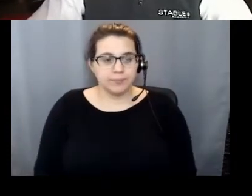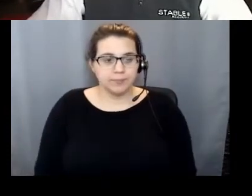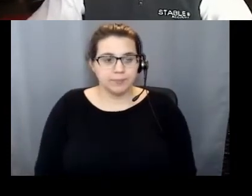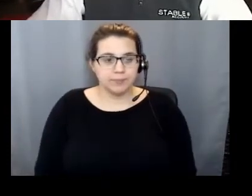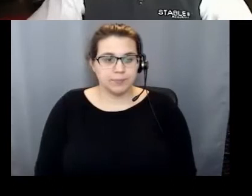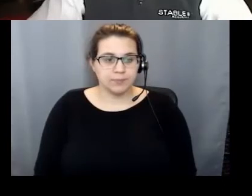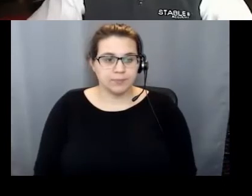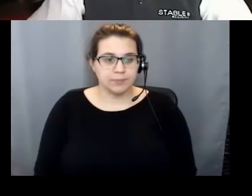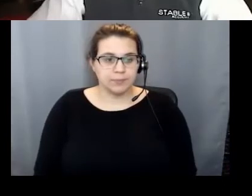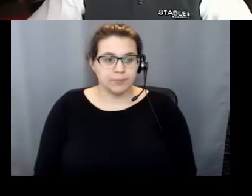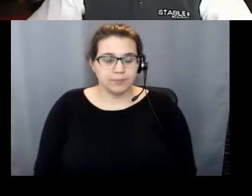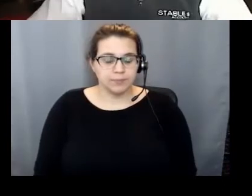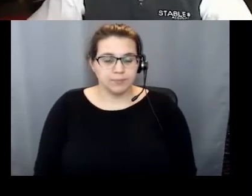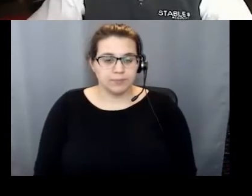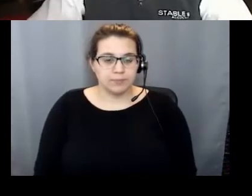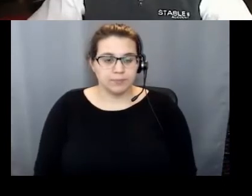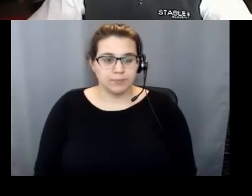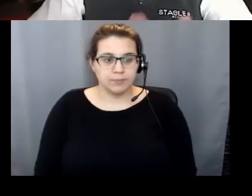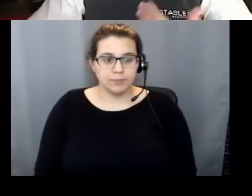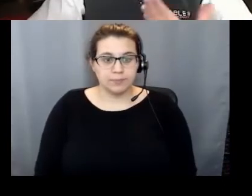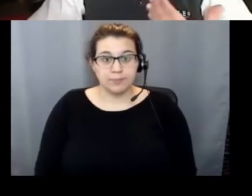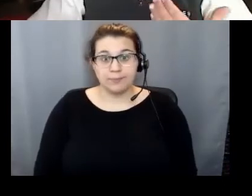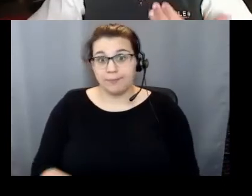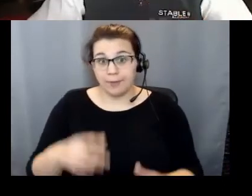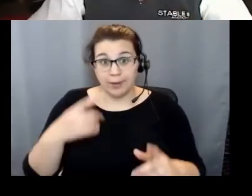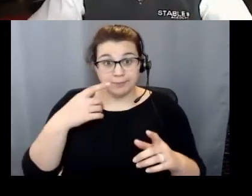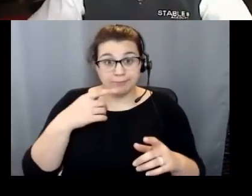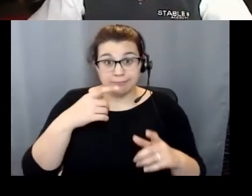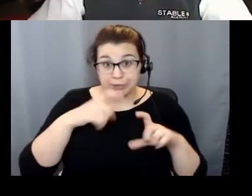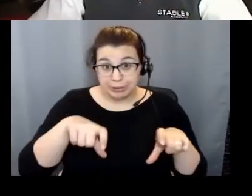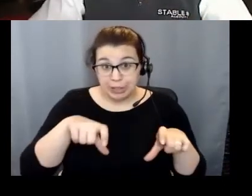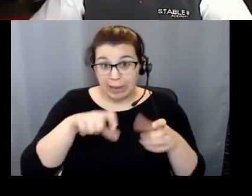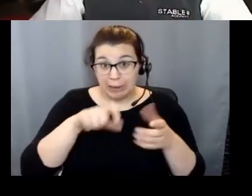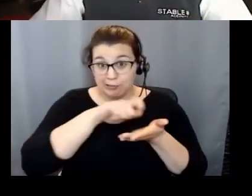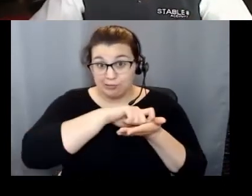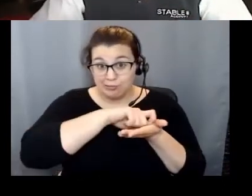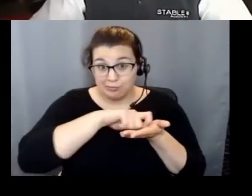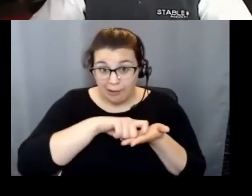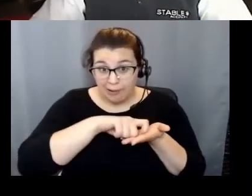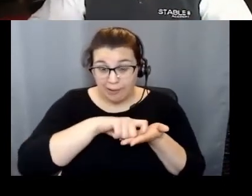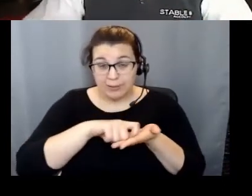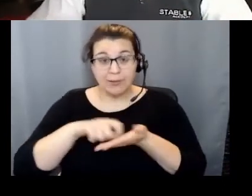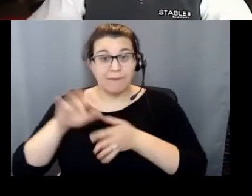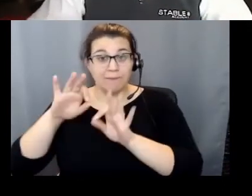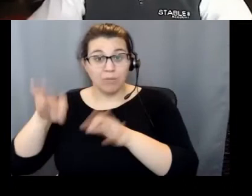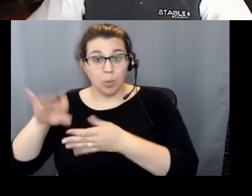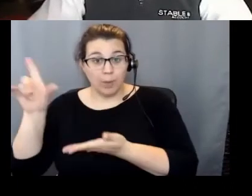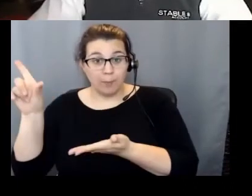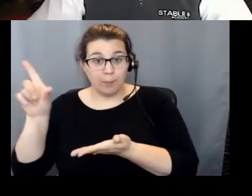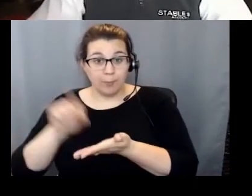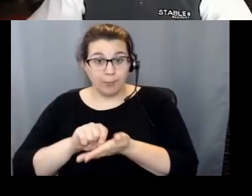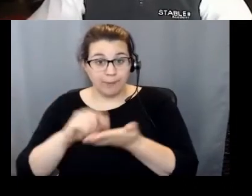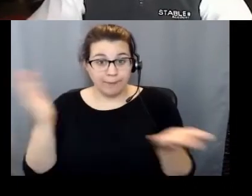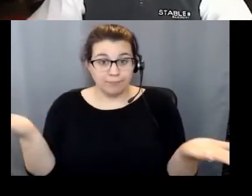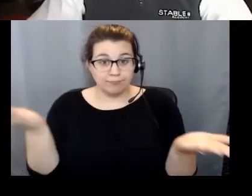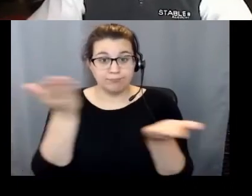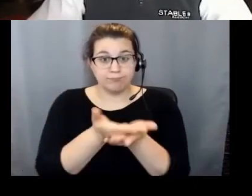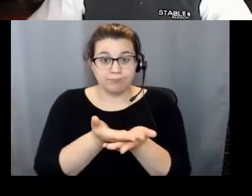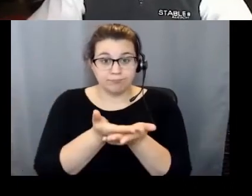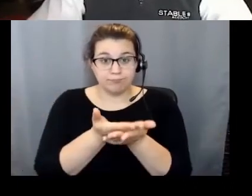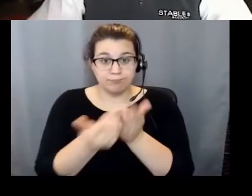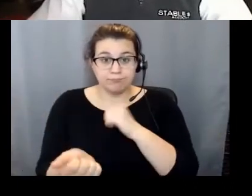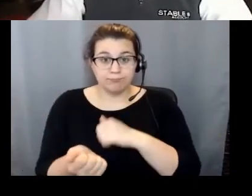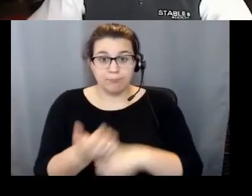again, write the check, print out this form, combine the two of them, mail